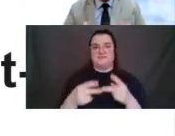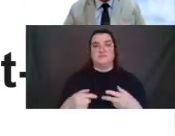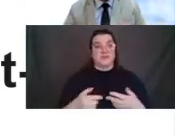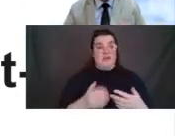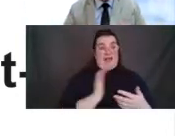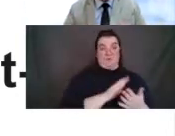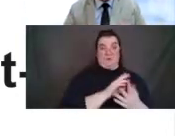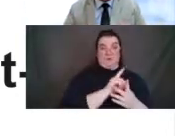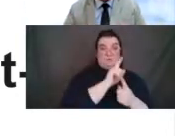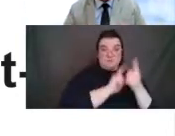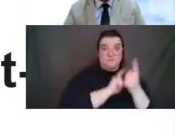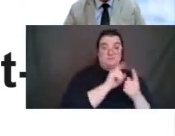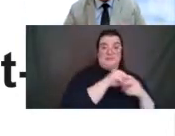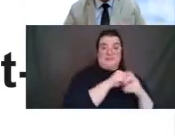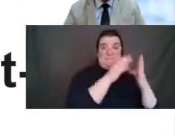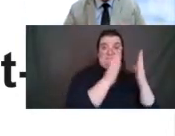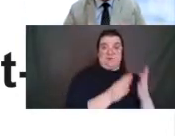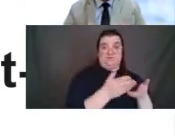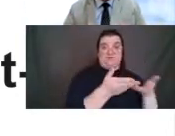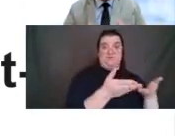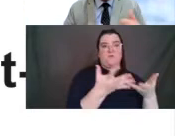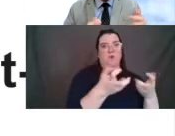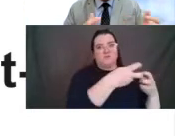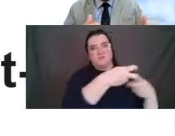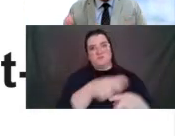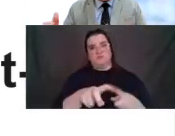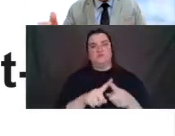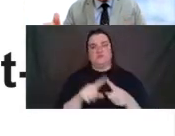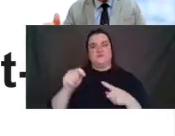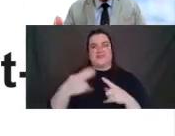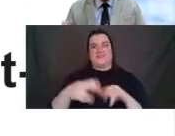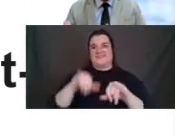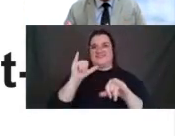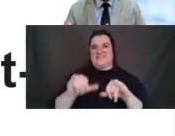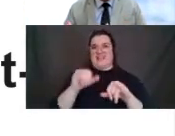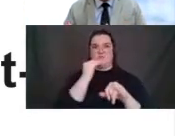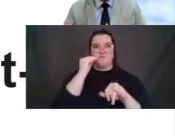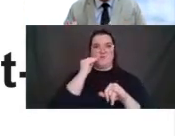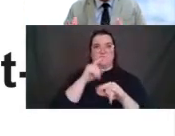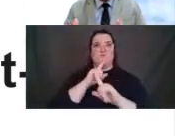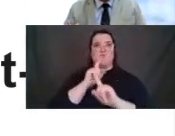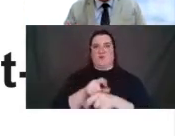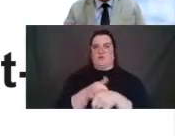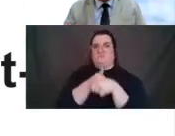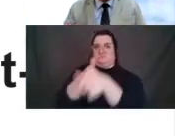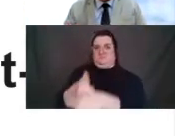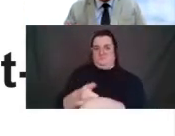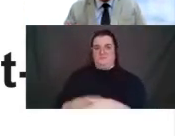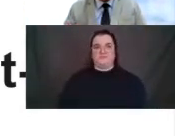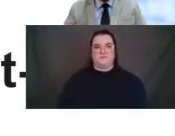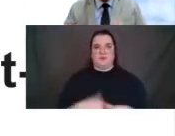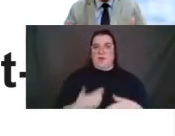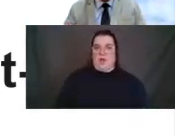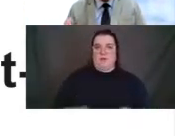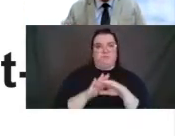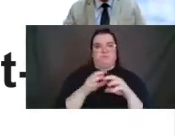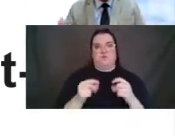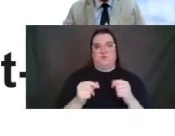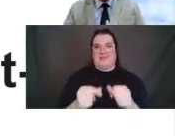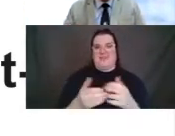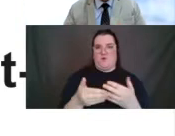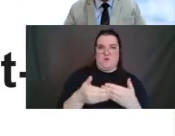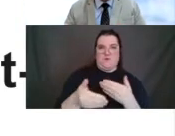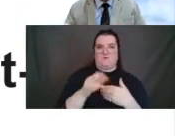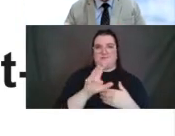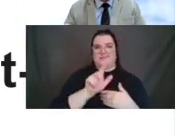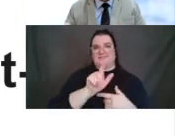services to telehealth during a stay-at-home order. And we really ramped up this very quickly over a 72-hour period where we made the decision